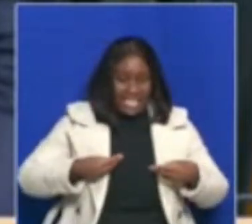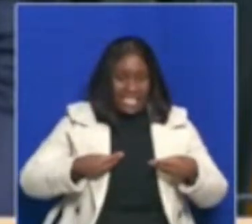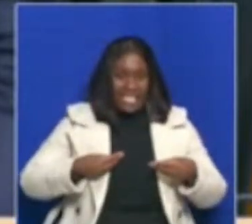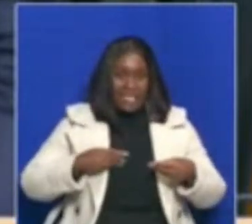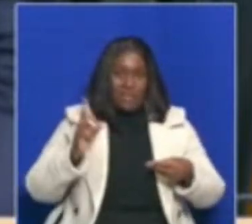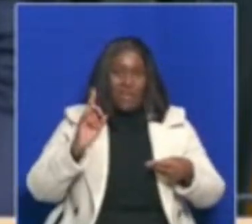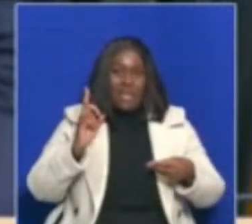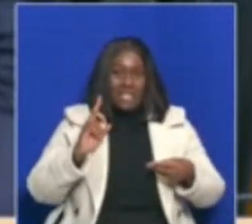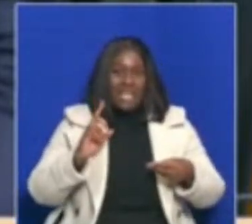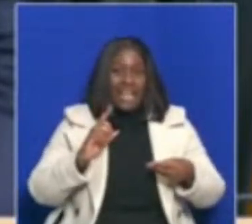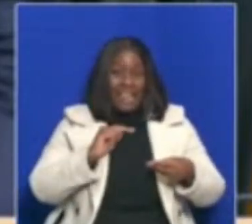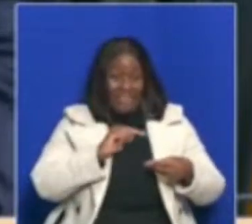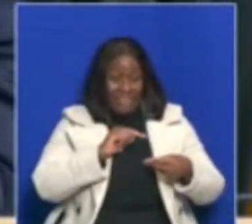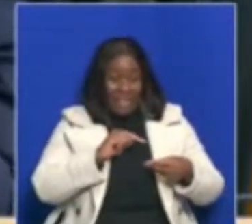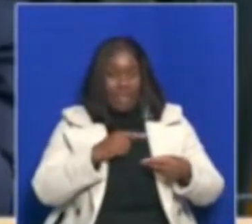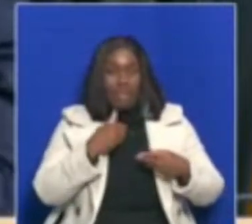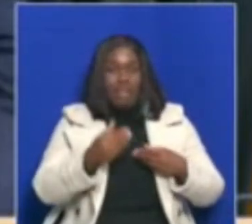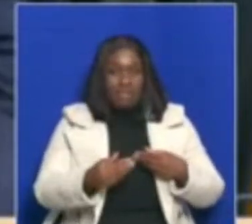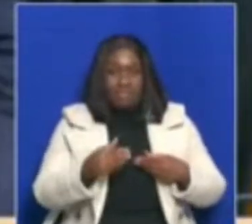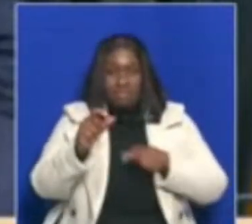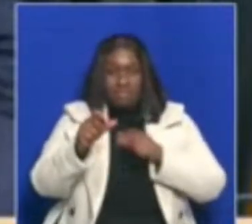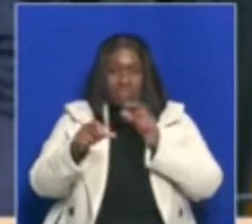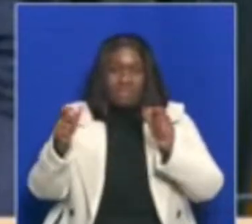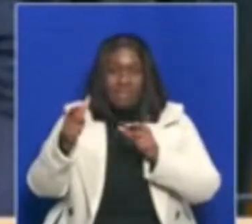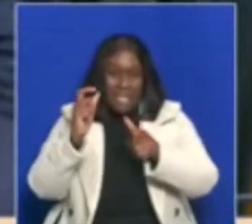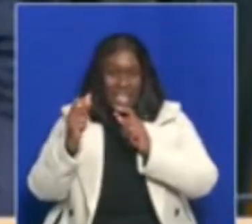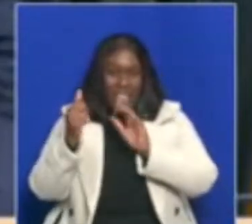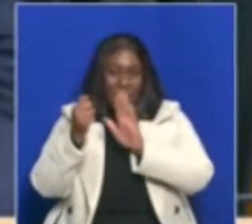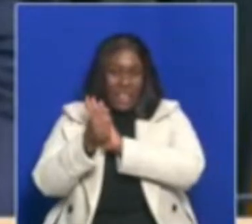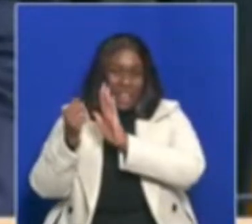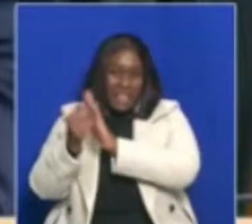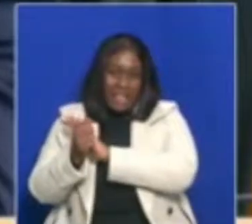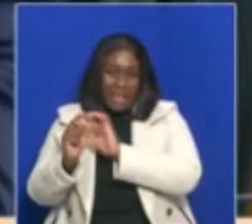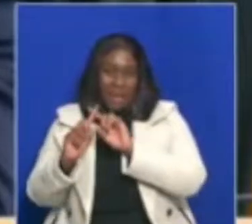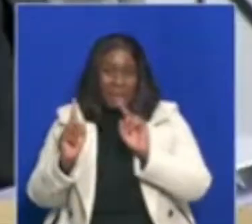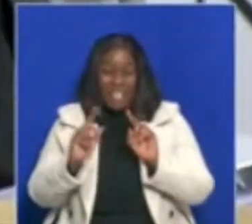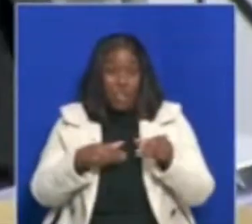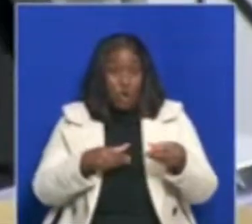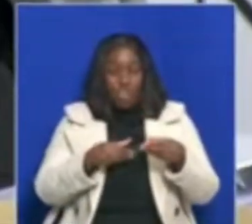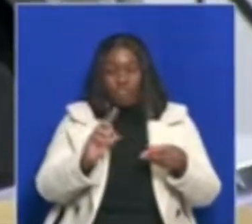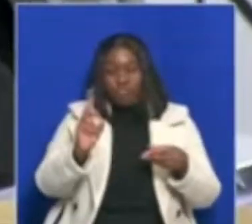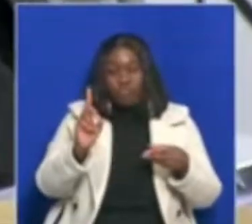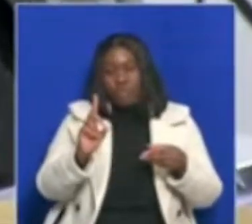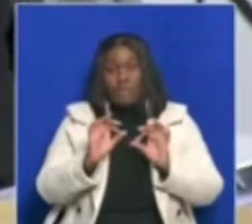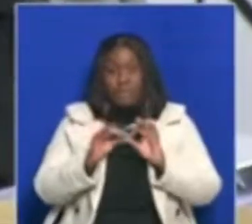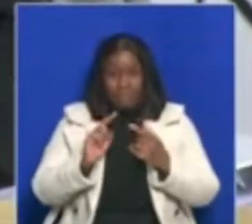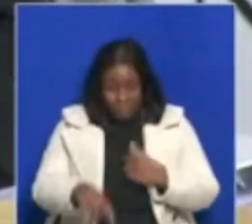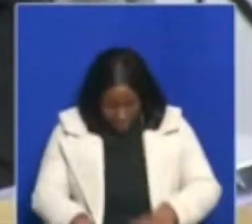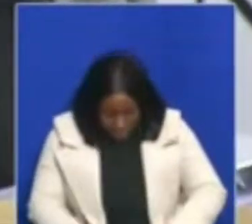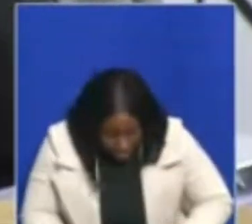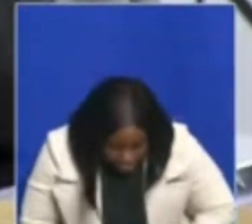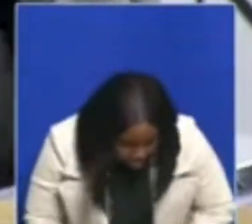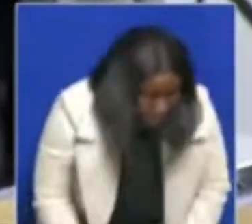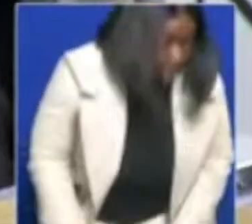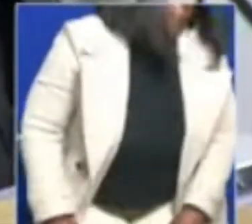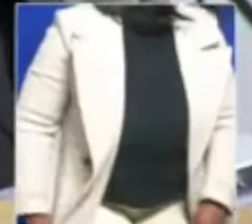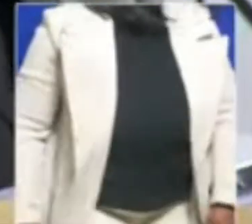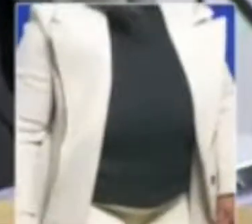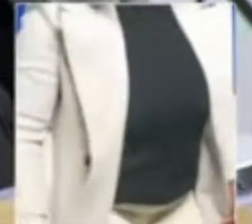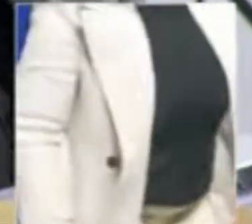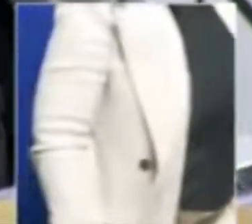people that they killed? Yeah. But not so much the docket. Oh, well, Commissioner, the information they get is that there is a